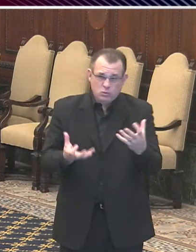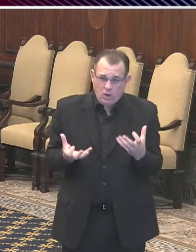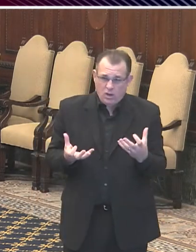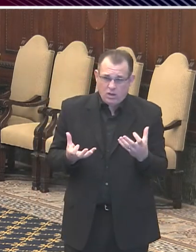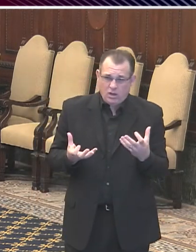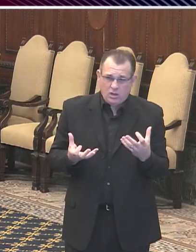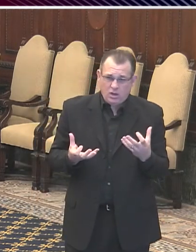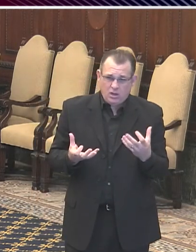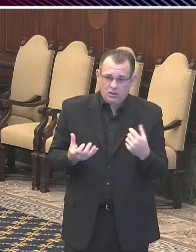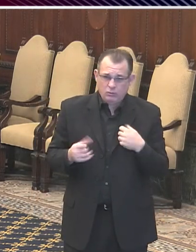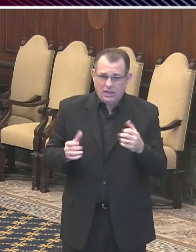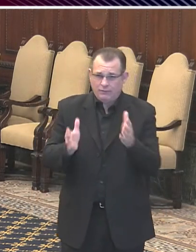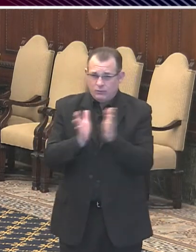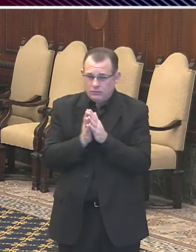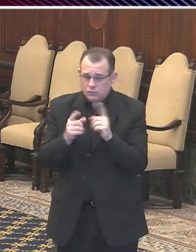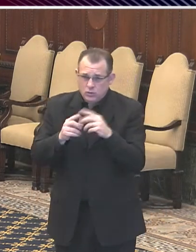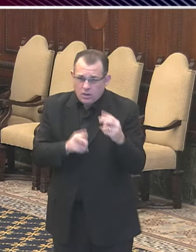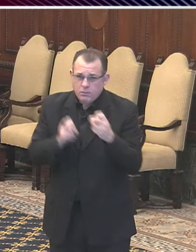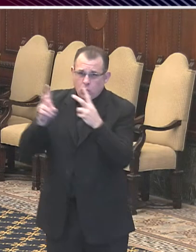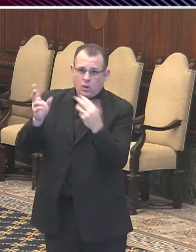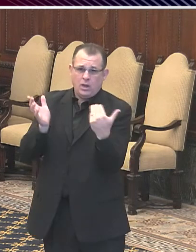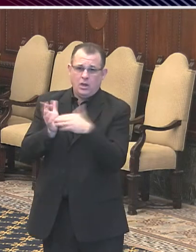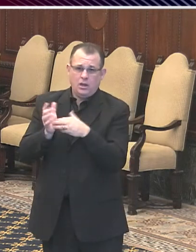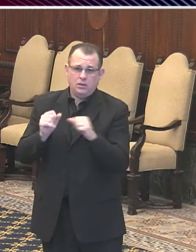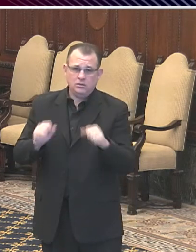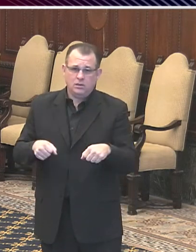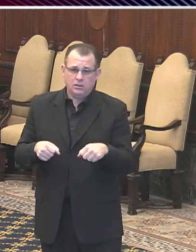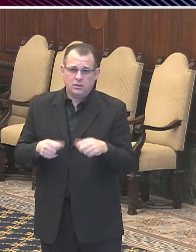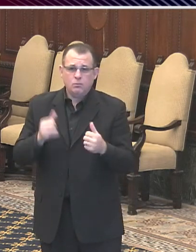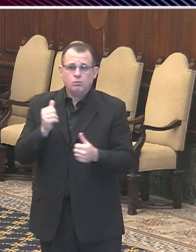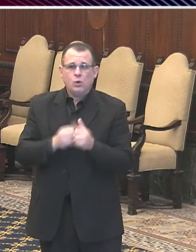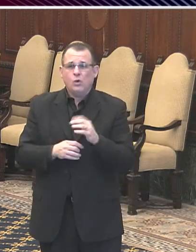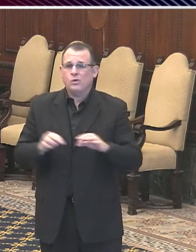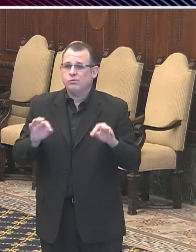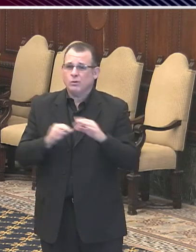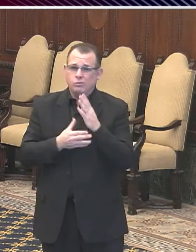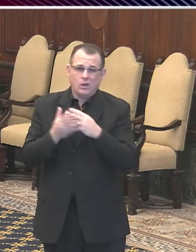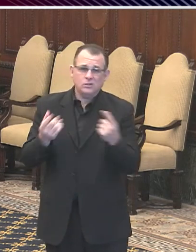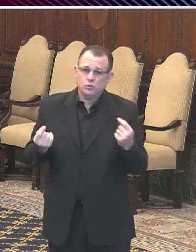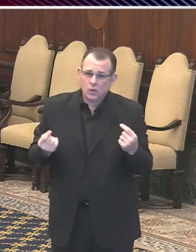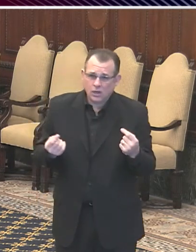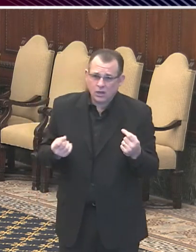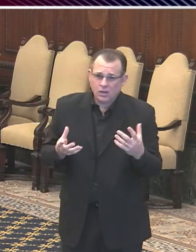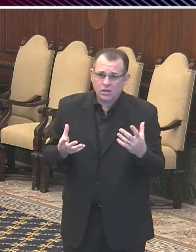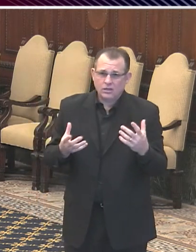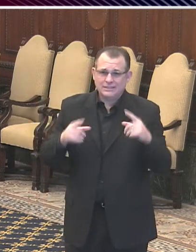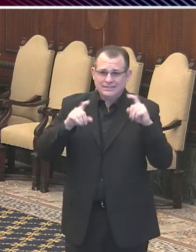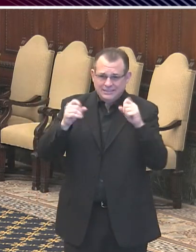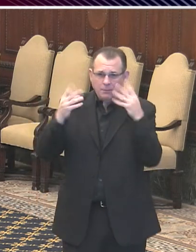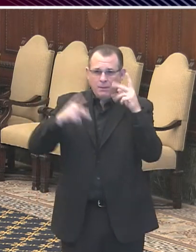request, we'll get it to you. The most important part really is how many people are positive.